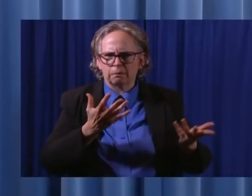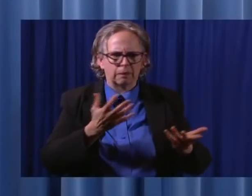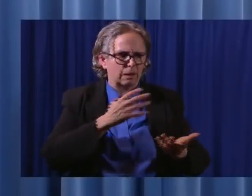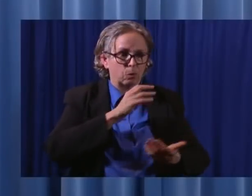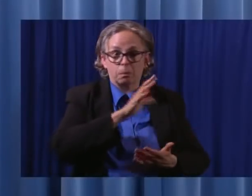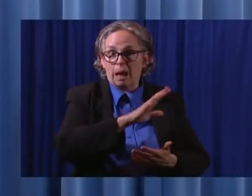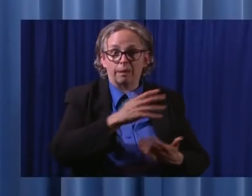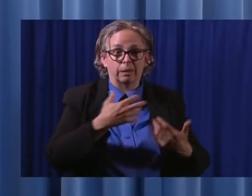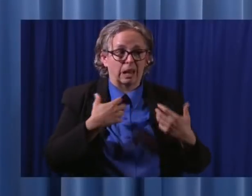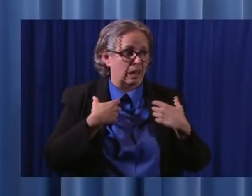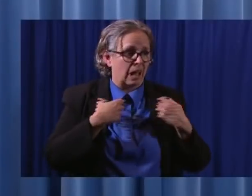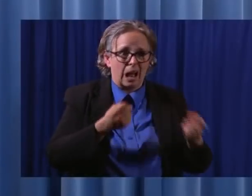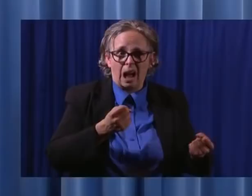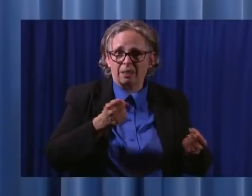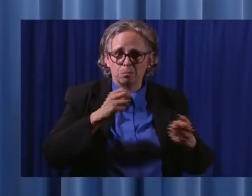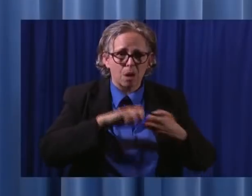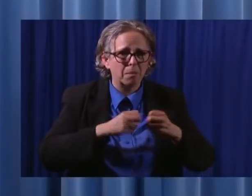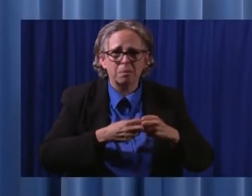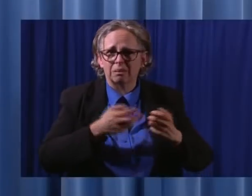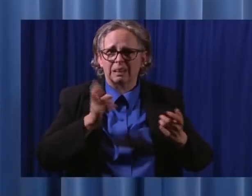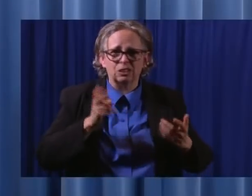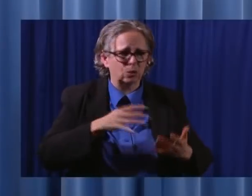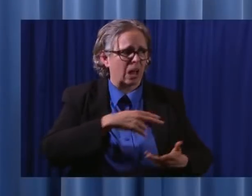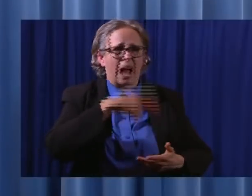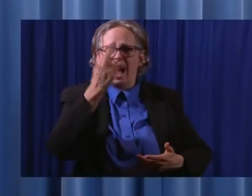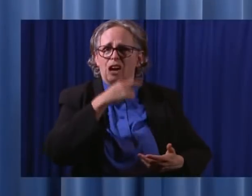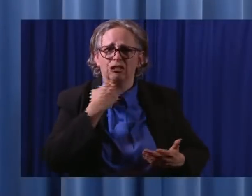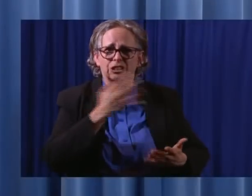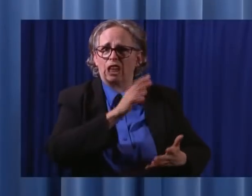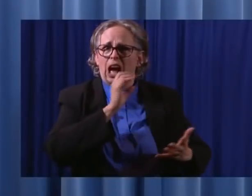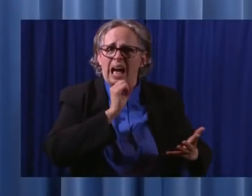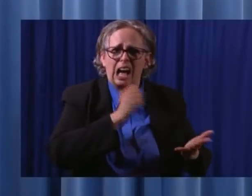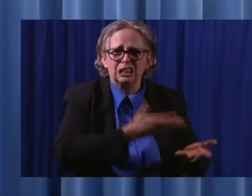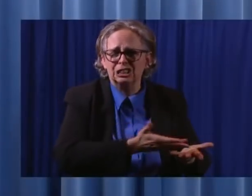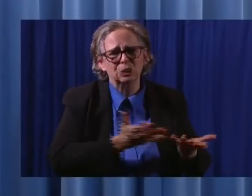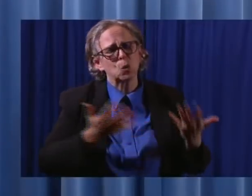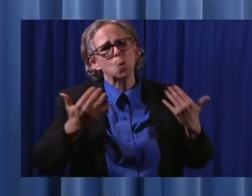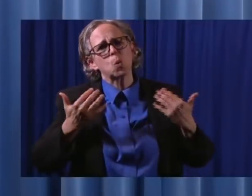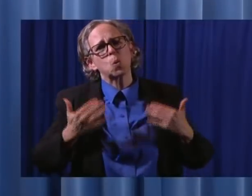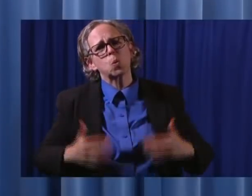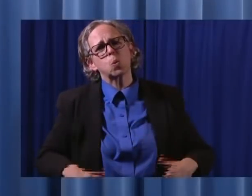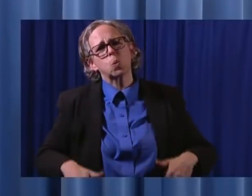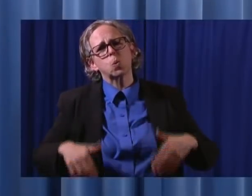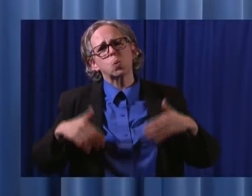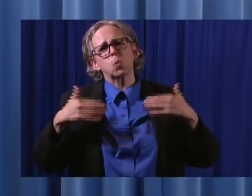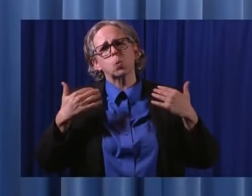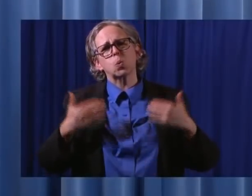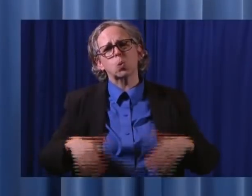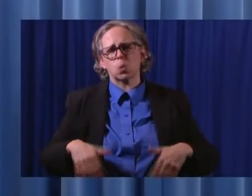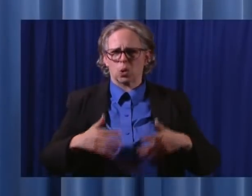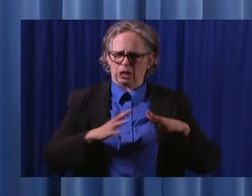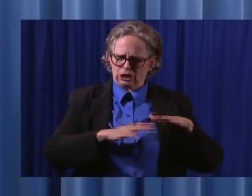that their risk factor is significantly up. So we worry about the kids, but we also worry about the